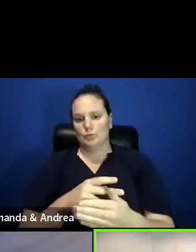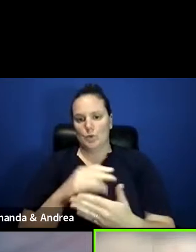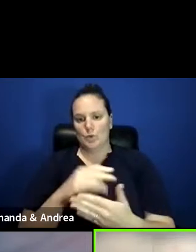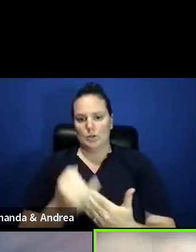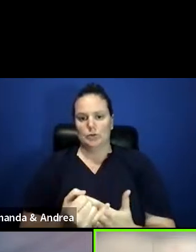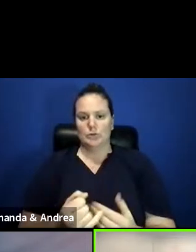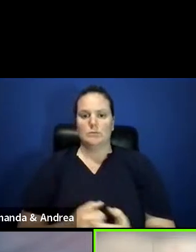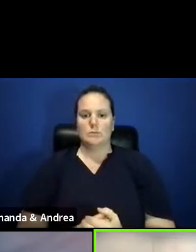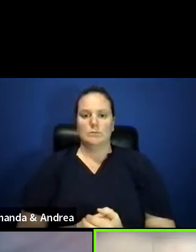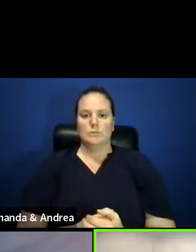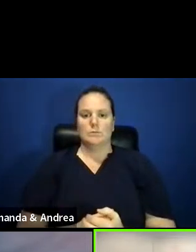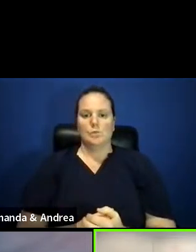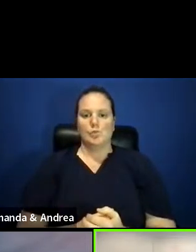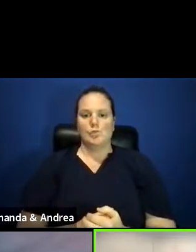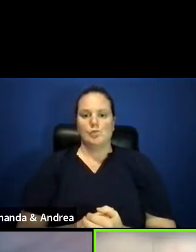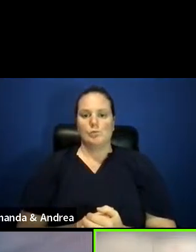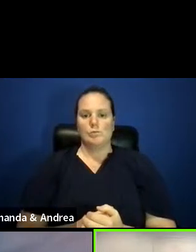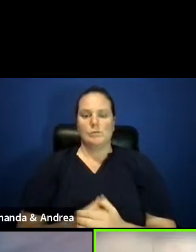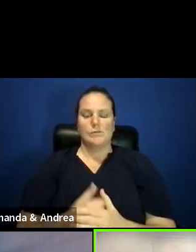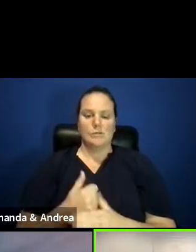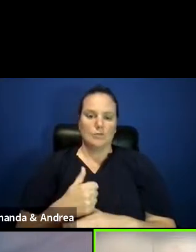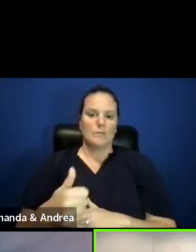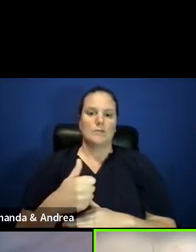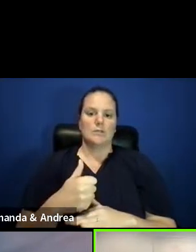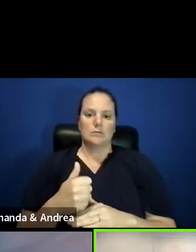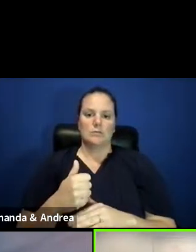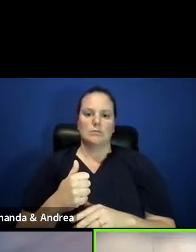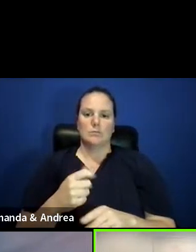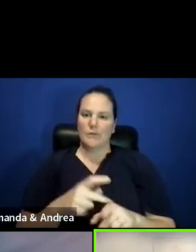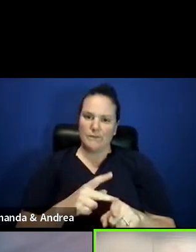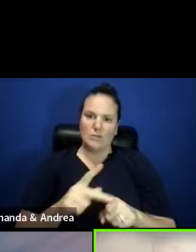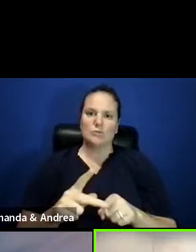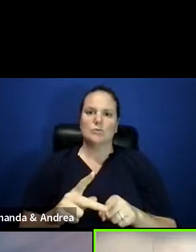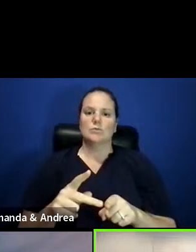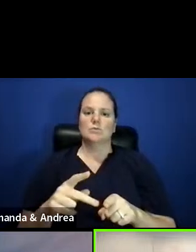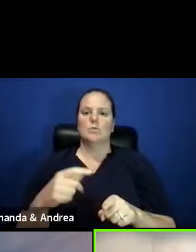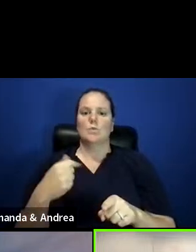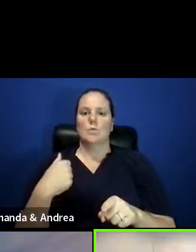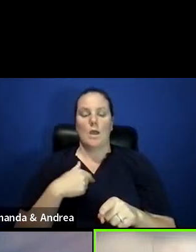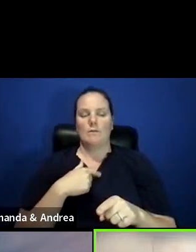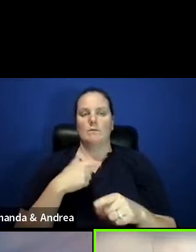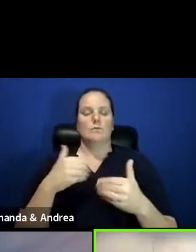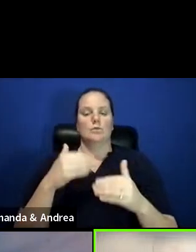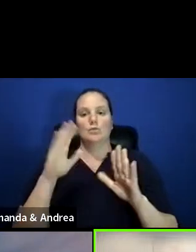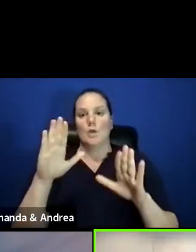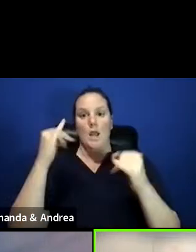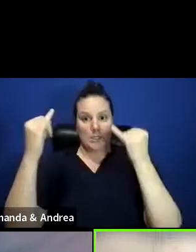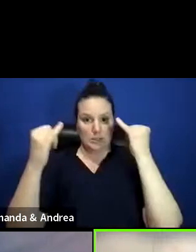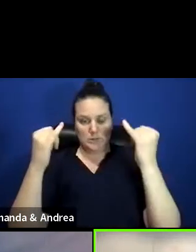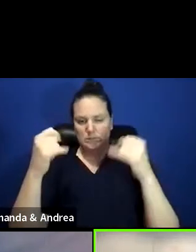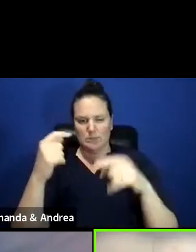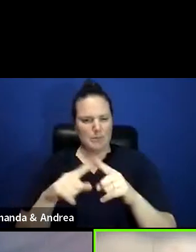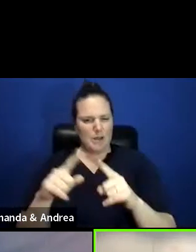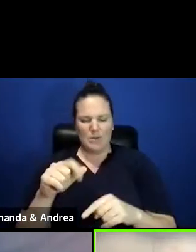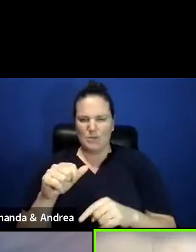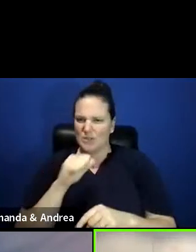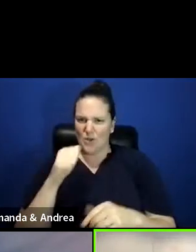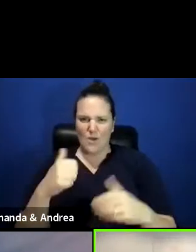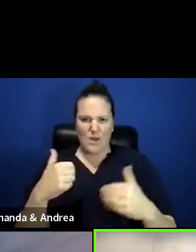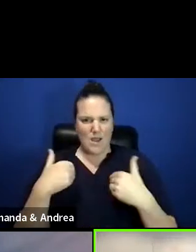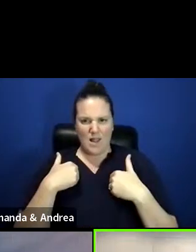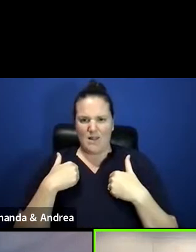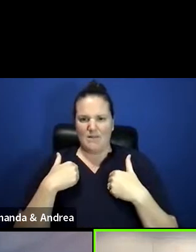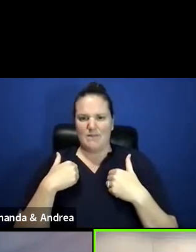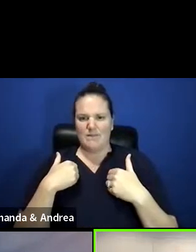We, as transportation professionals, we have great ideas, but we don't have